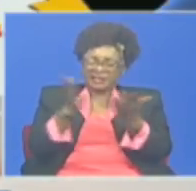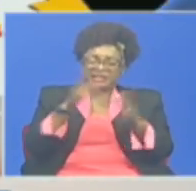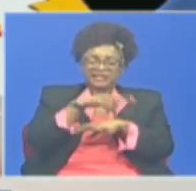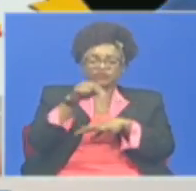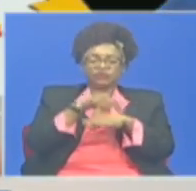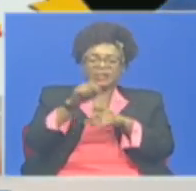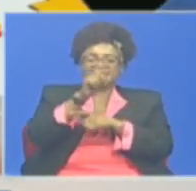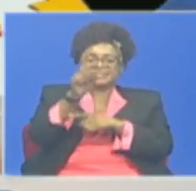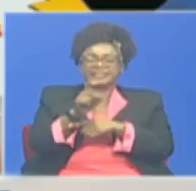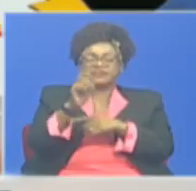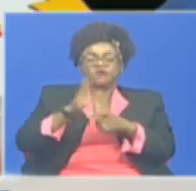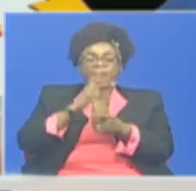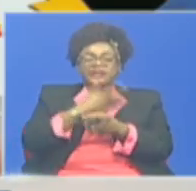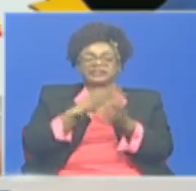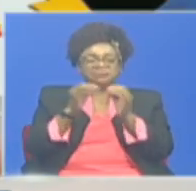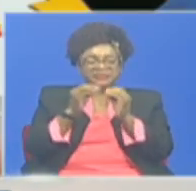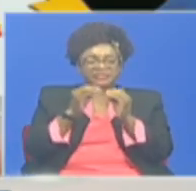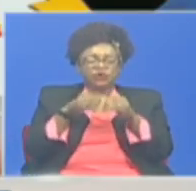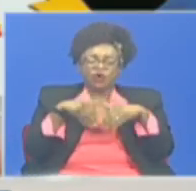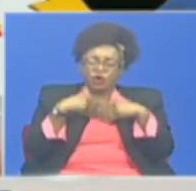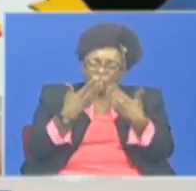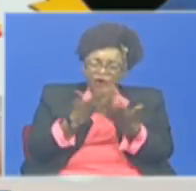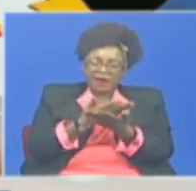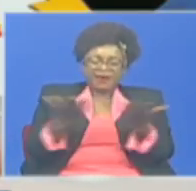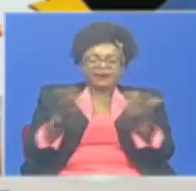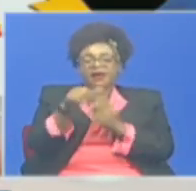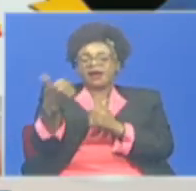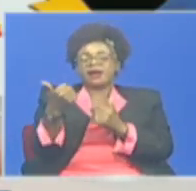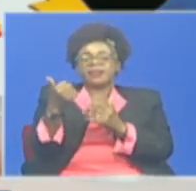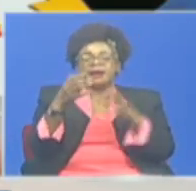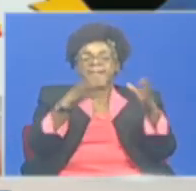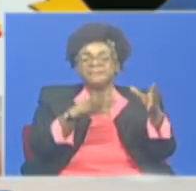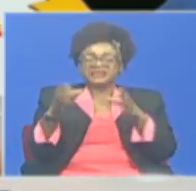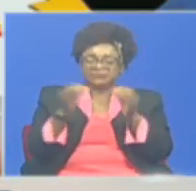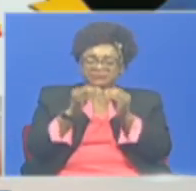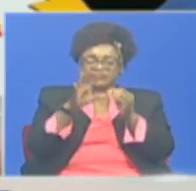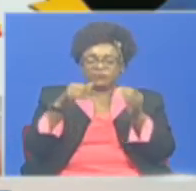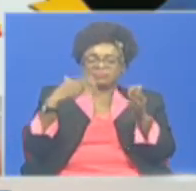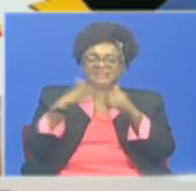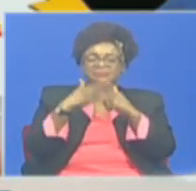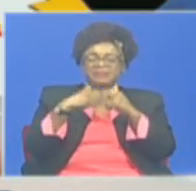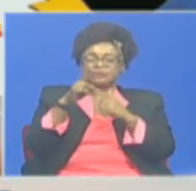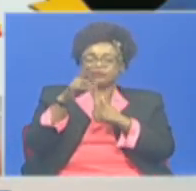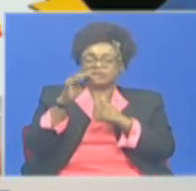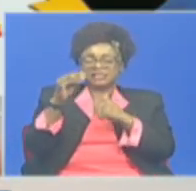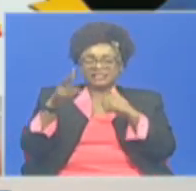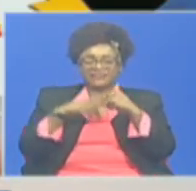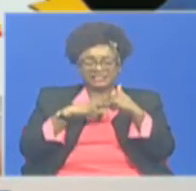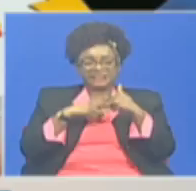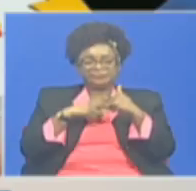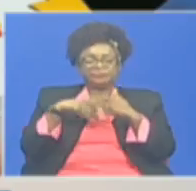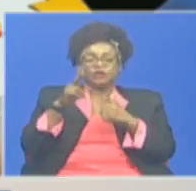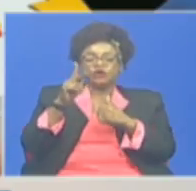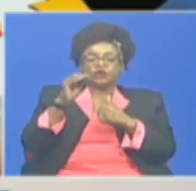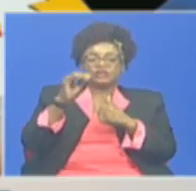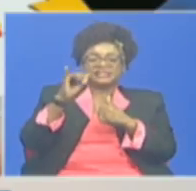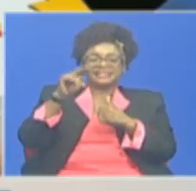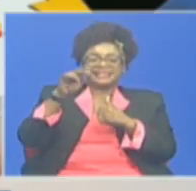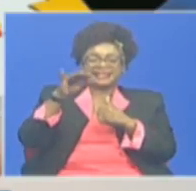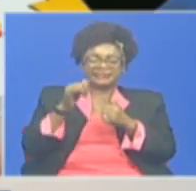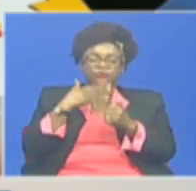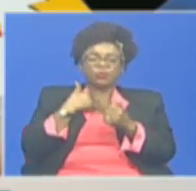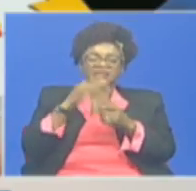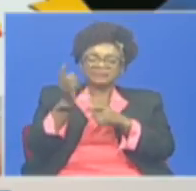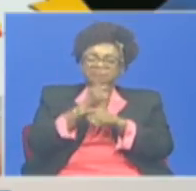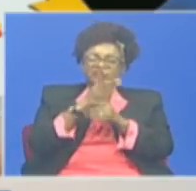Executive Committee meeting or any other party organ meeting from September 2017. Kositani also sought minutes of